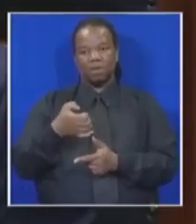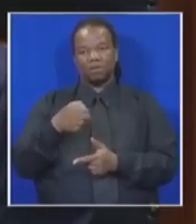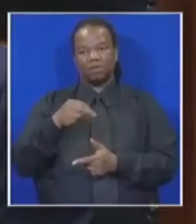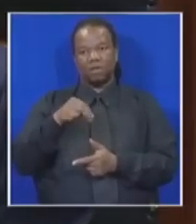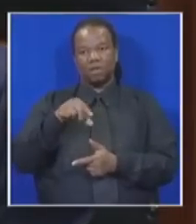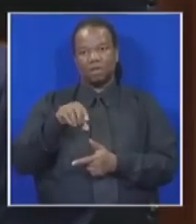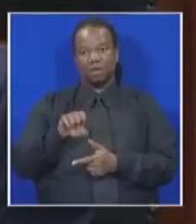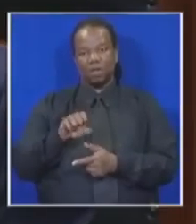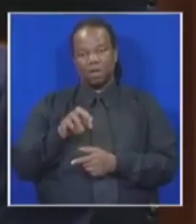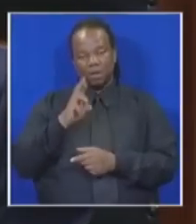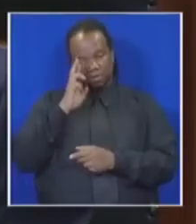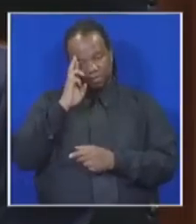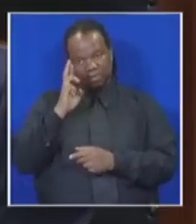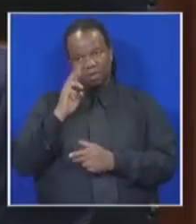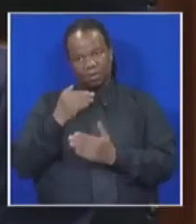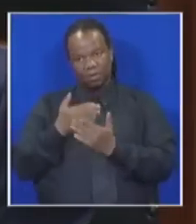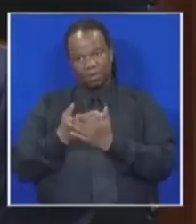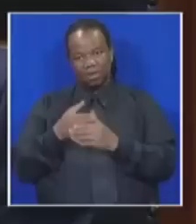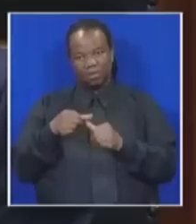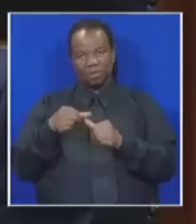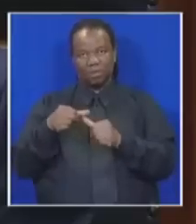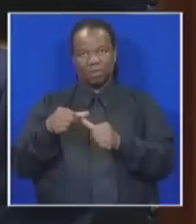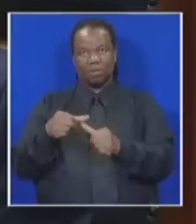we allow us to proceed?